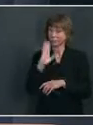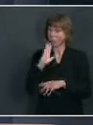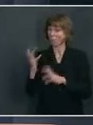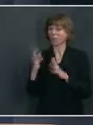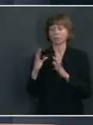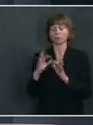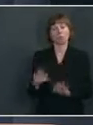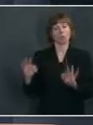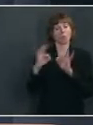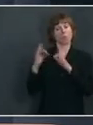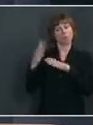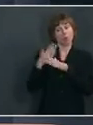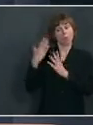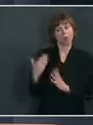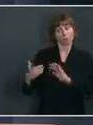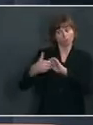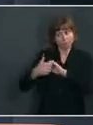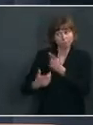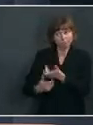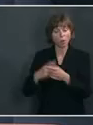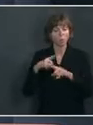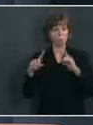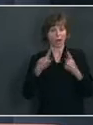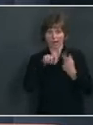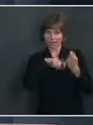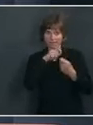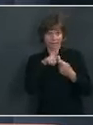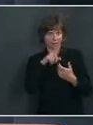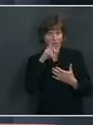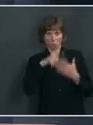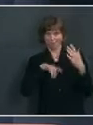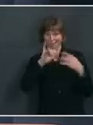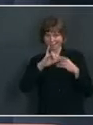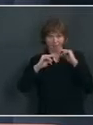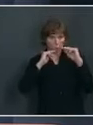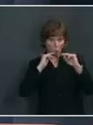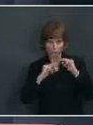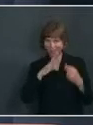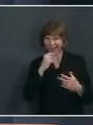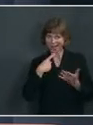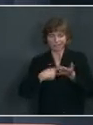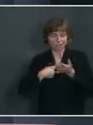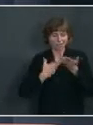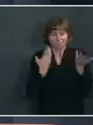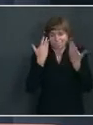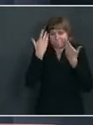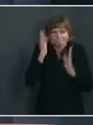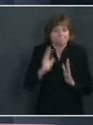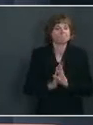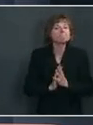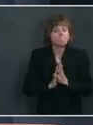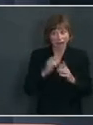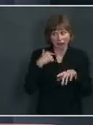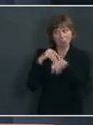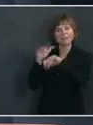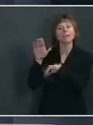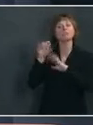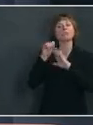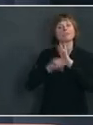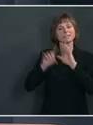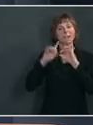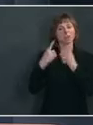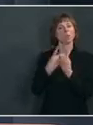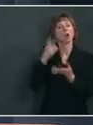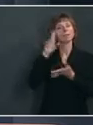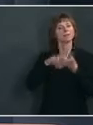of what those negotiations and discussions look like, it's a little too early for that at this point. And I'd certainly send you to the State Department and Secretary Kerry's office for